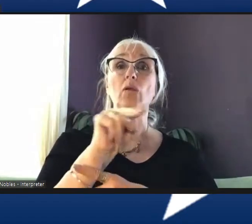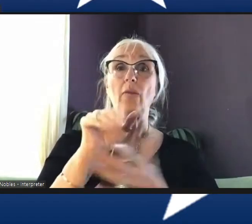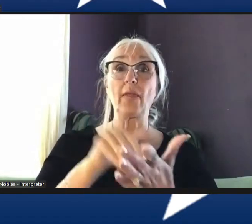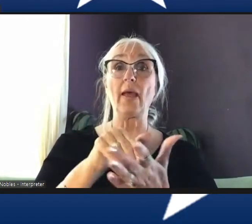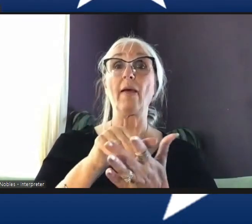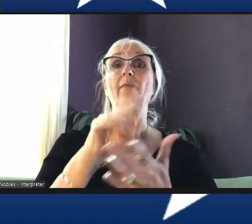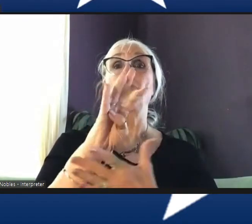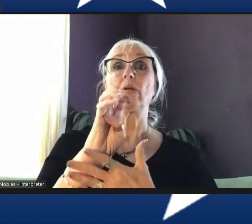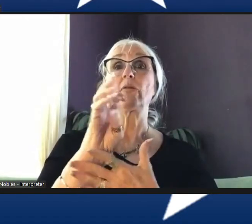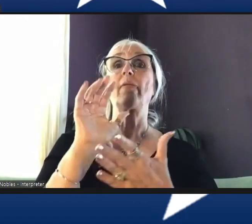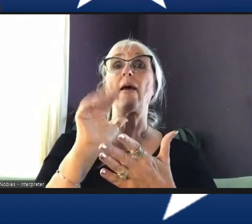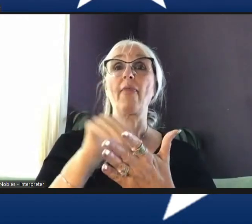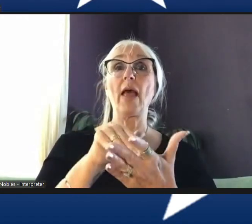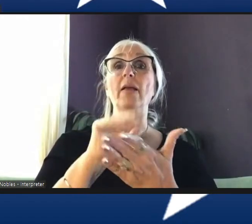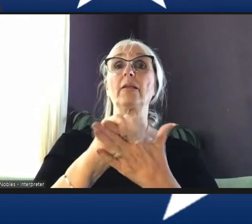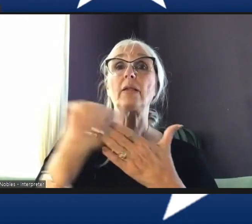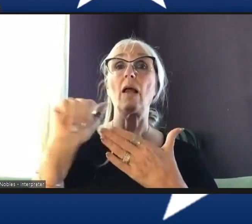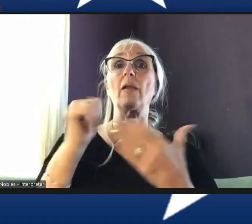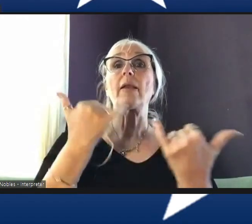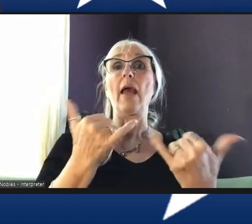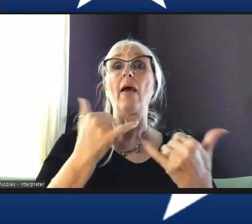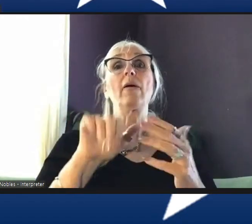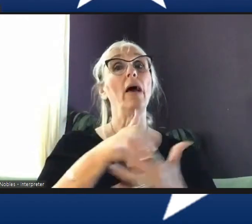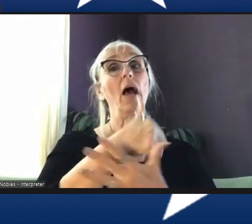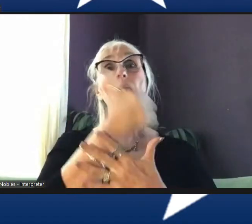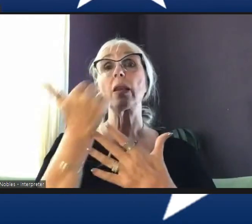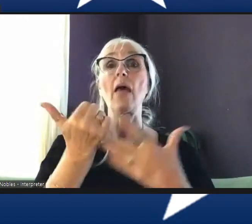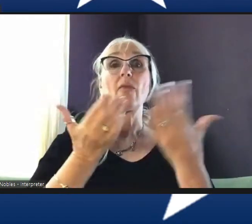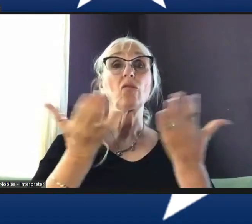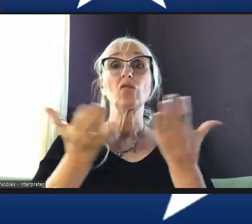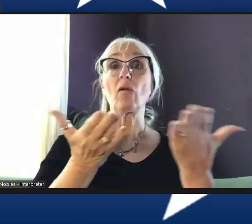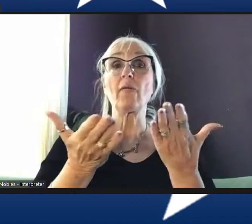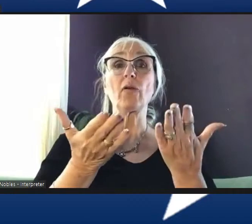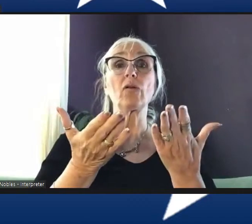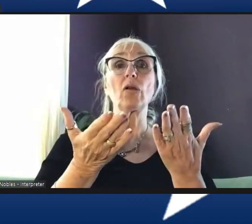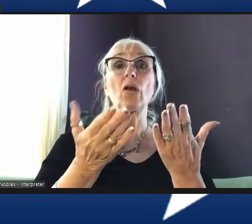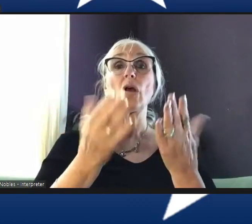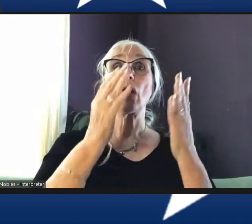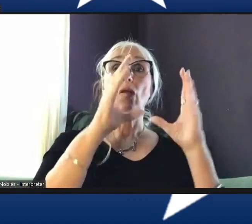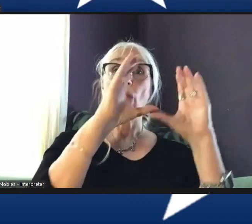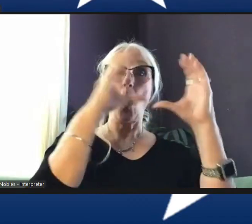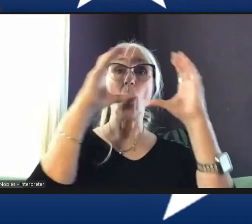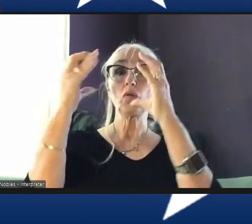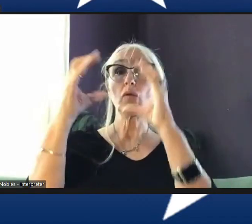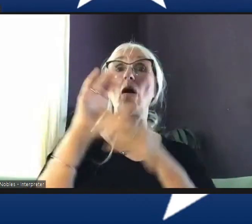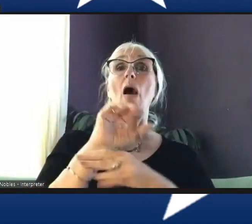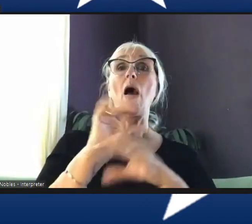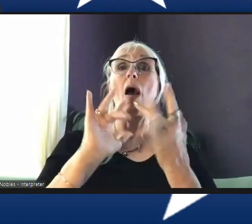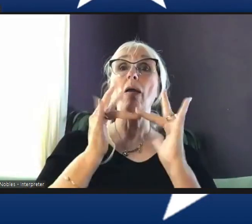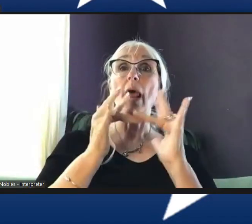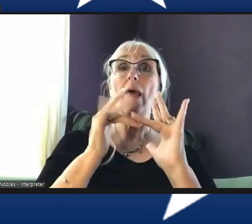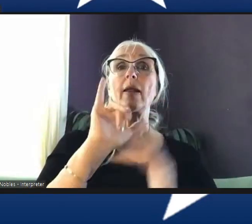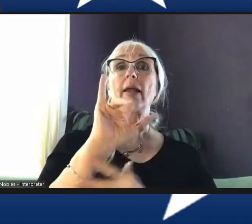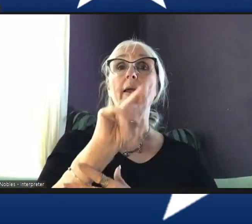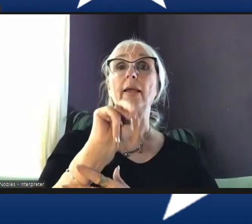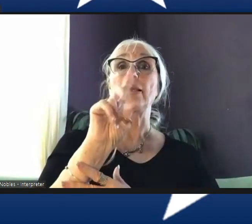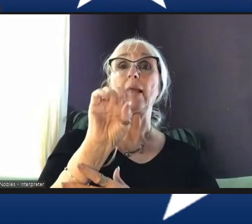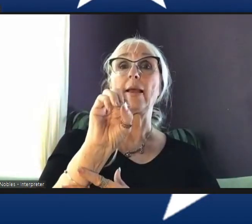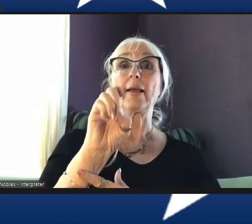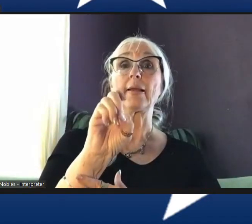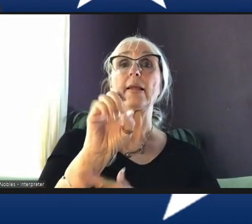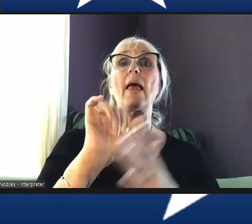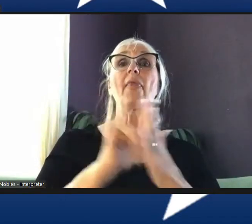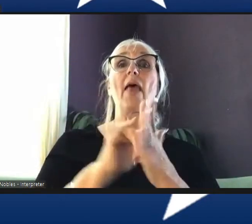$22,500. They do have another service. It's their hosted online index. That one is also currently paid